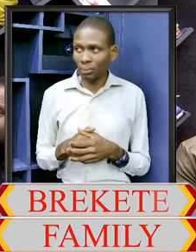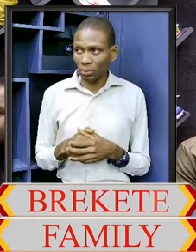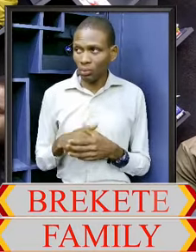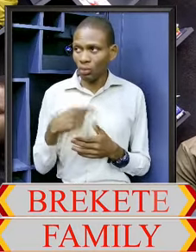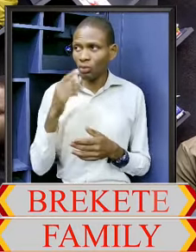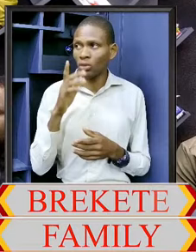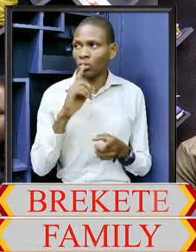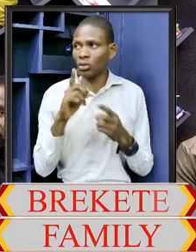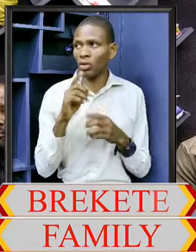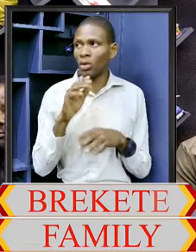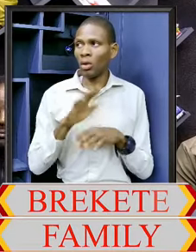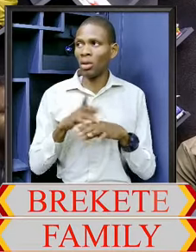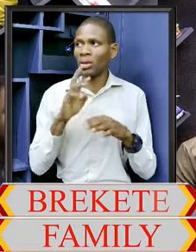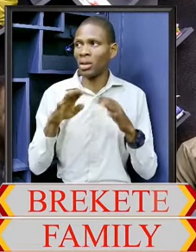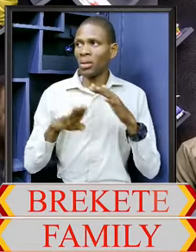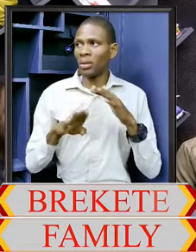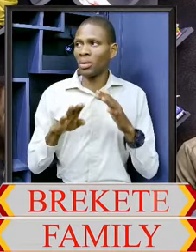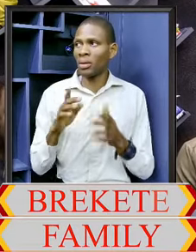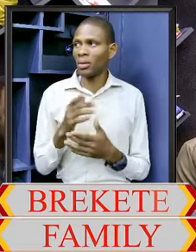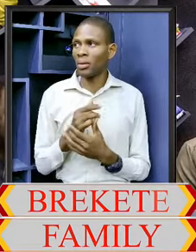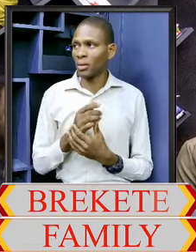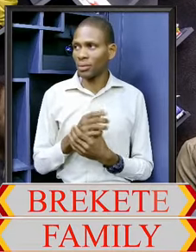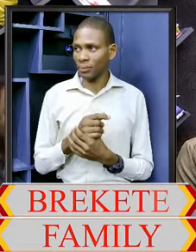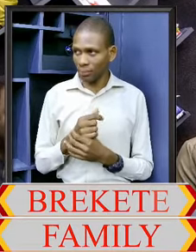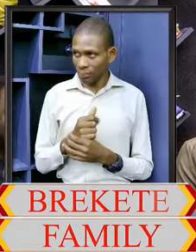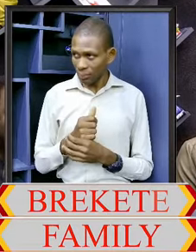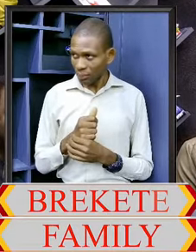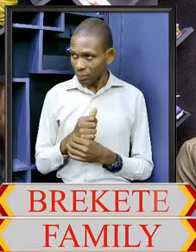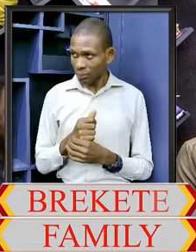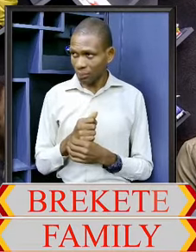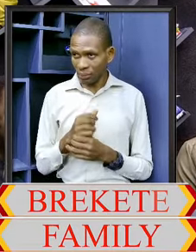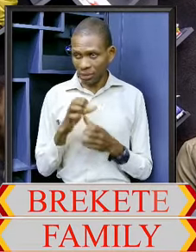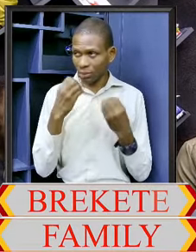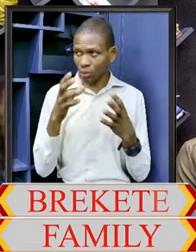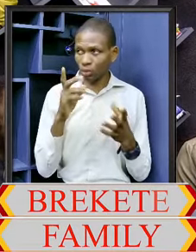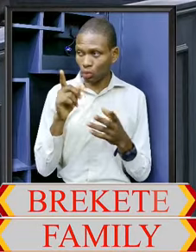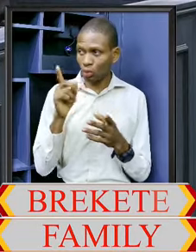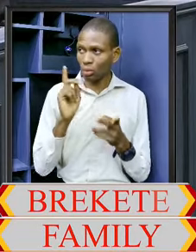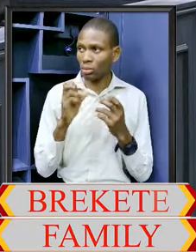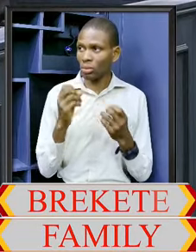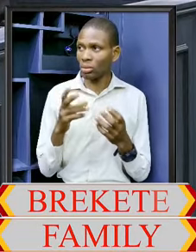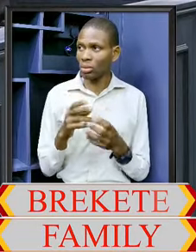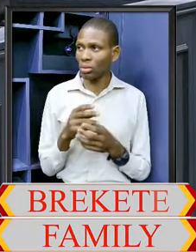Who go talk on their behalf? I don't know. How many of them are there?